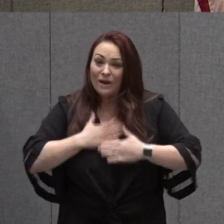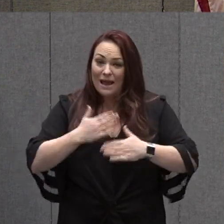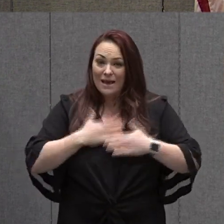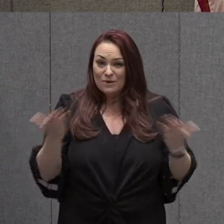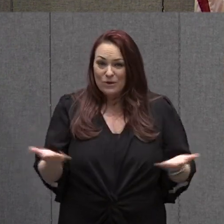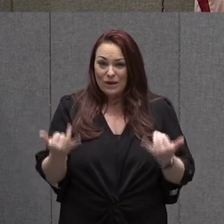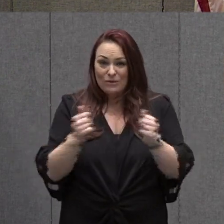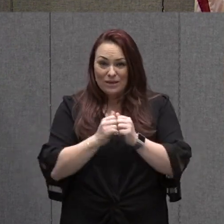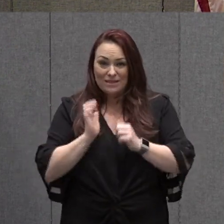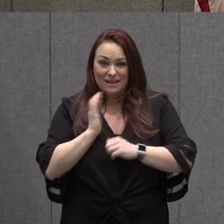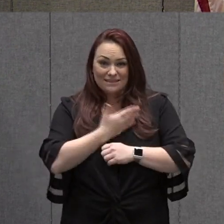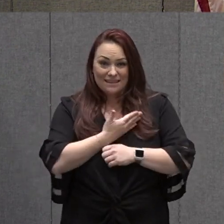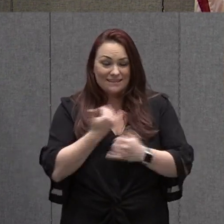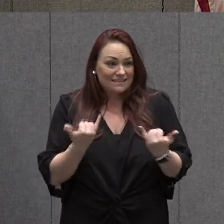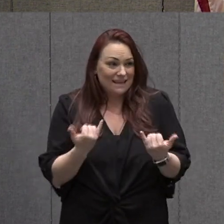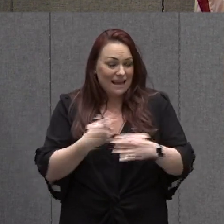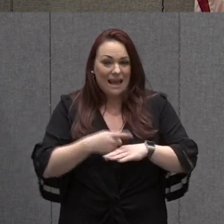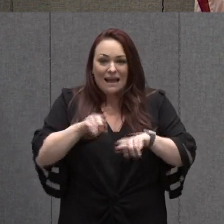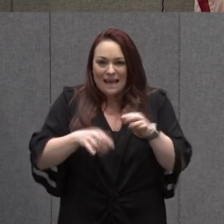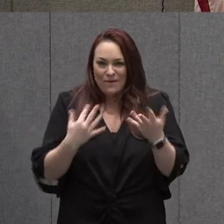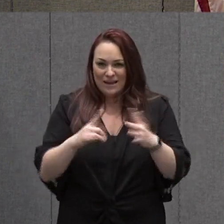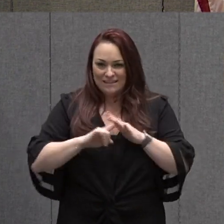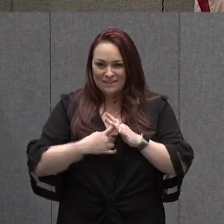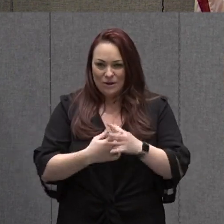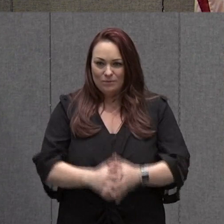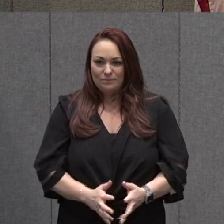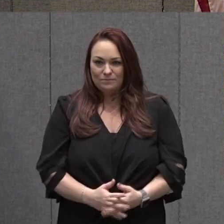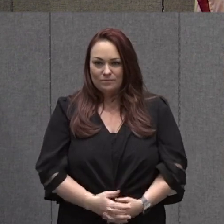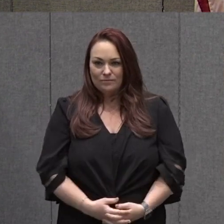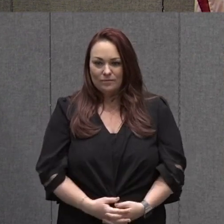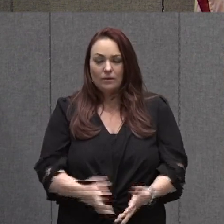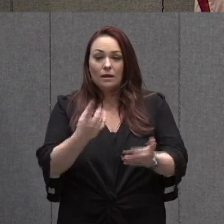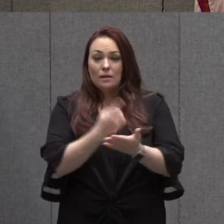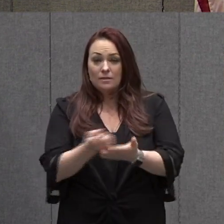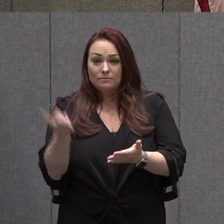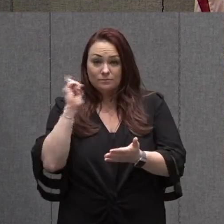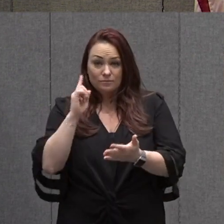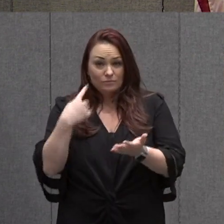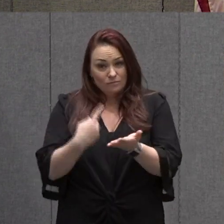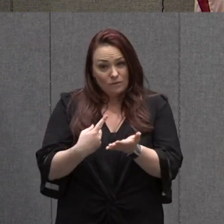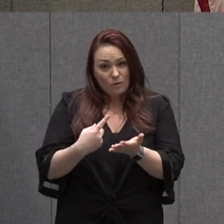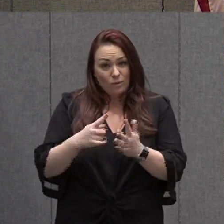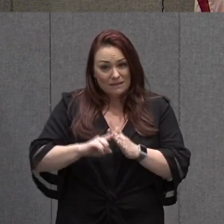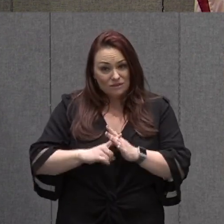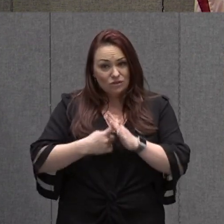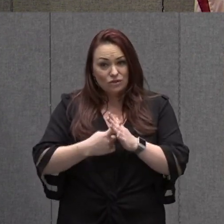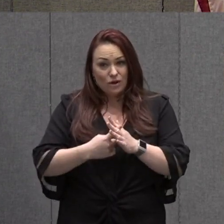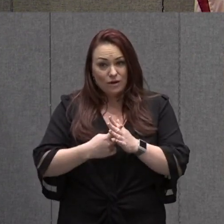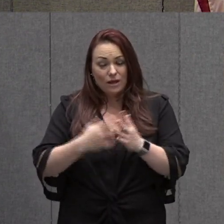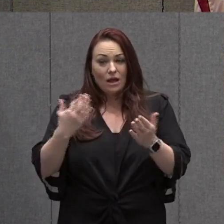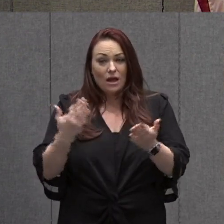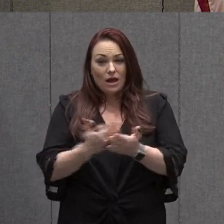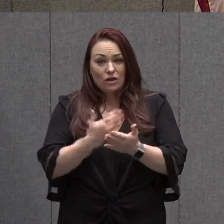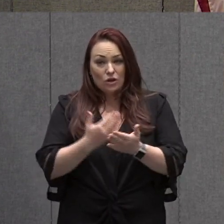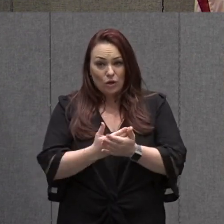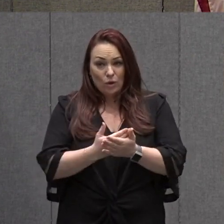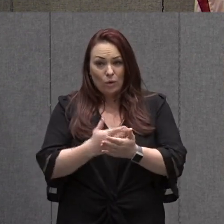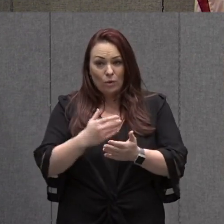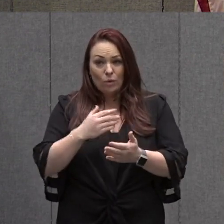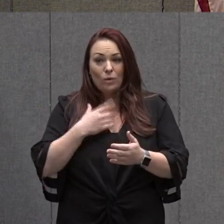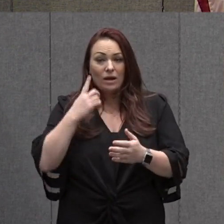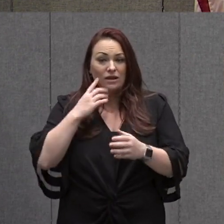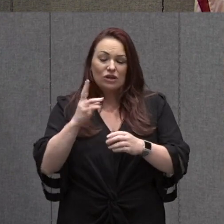here with us. I can't wait to get started. So last week, we started a new thematic unit focused on